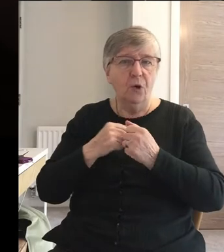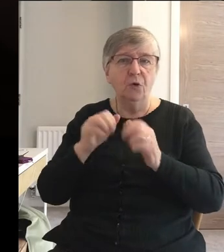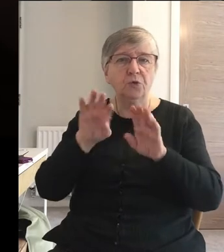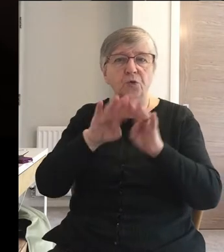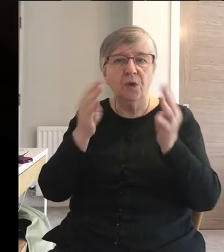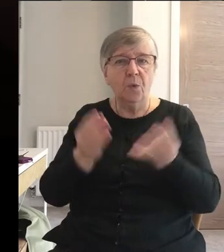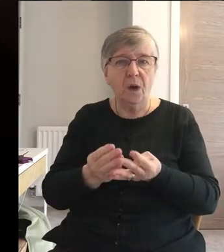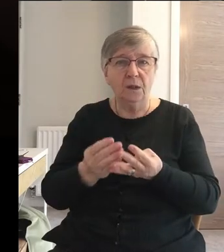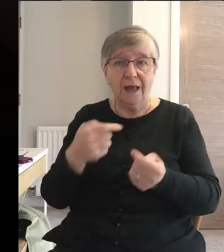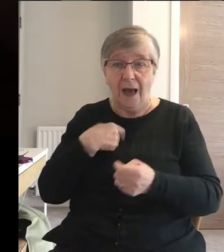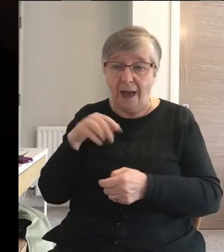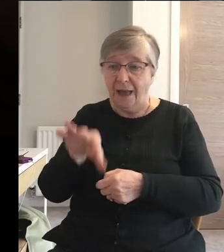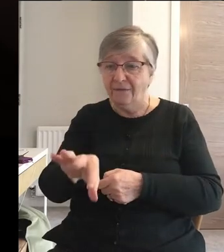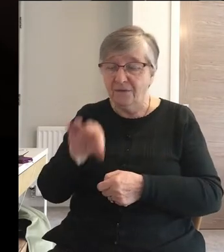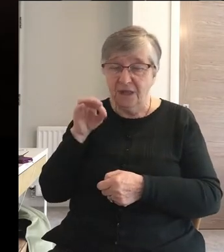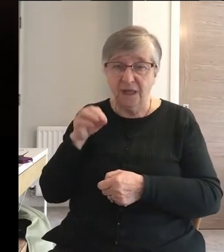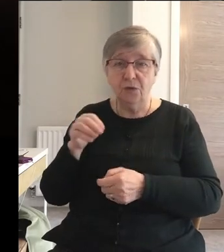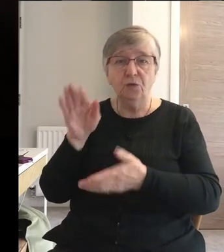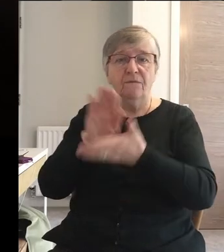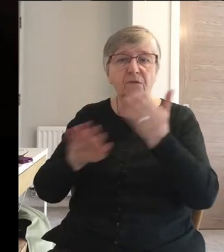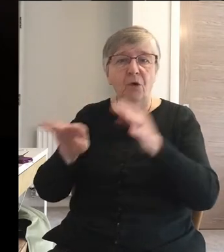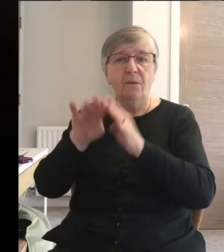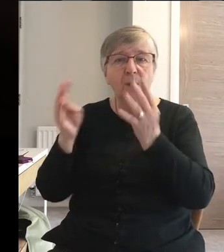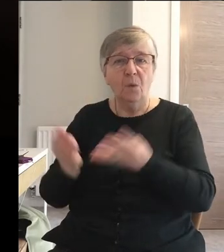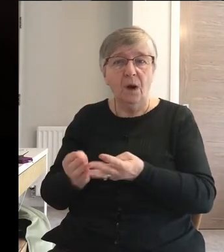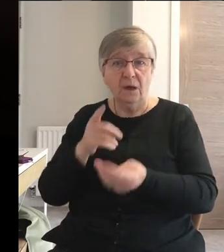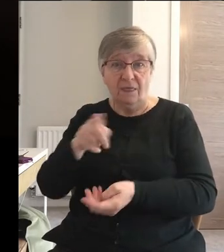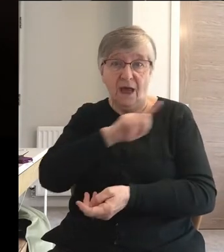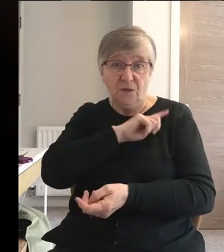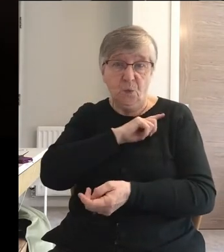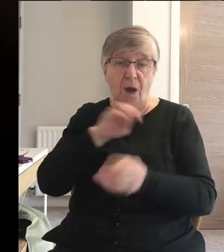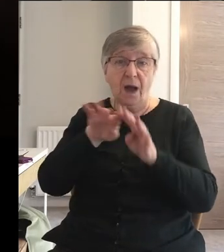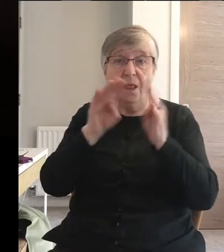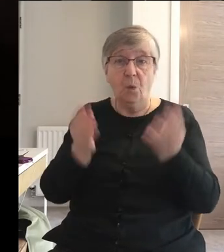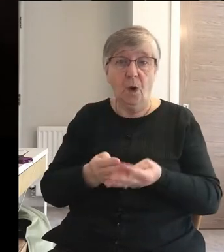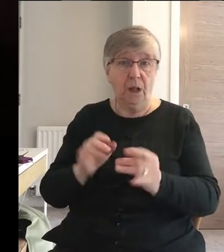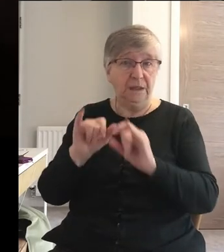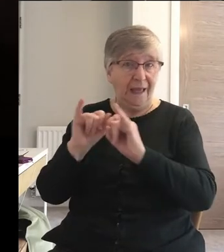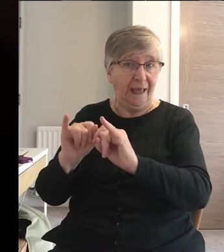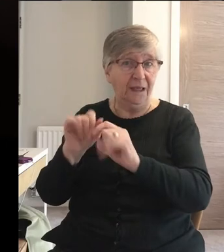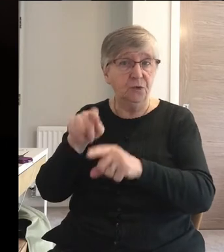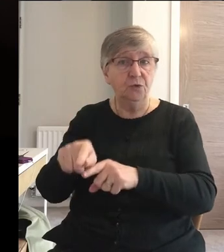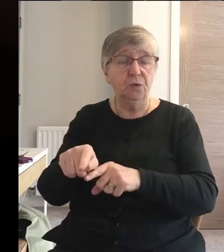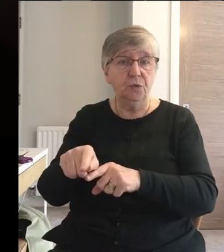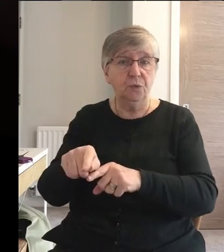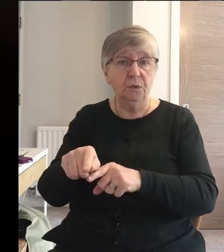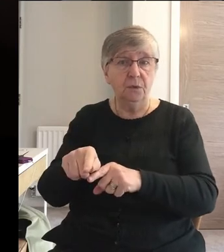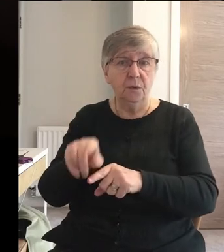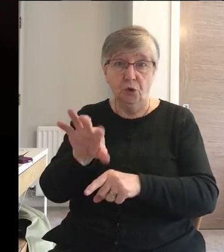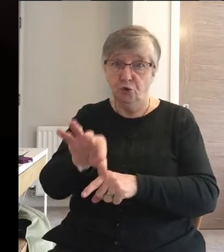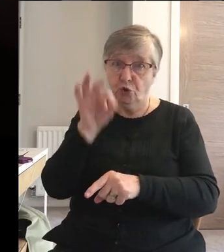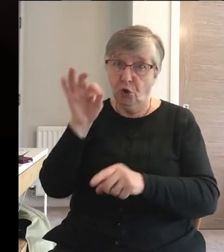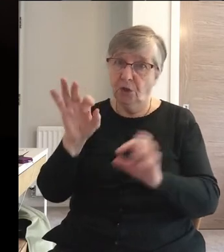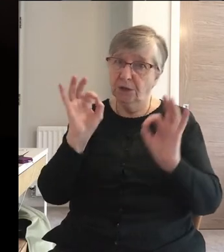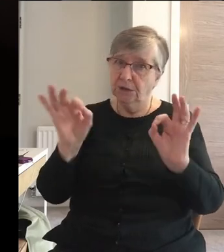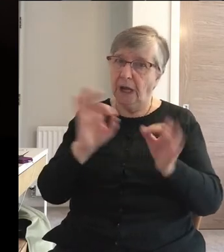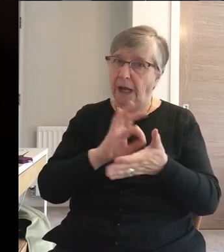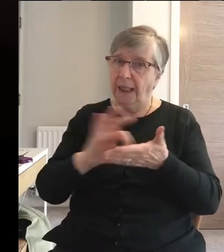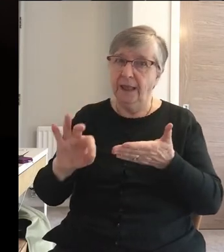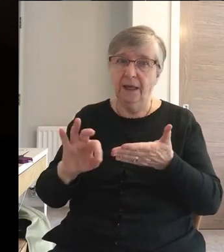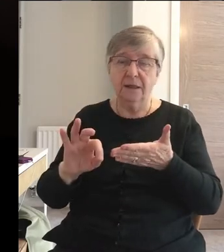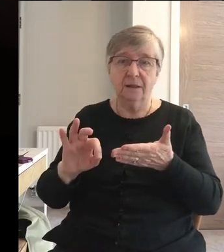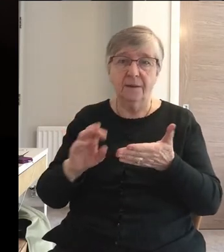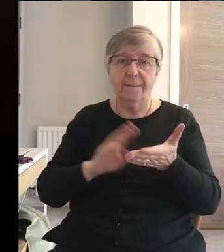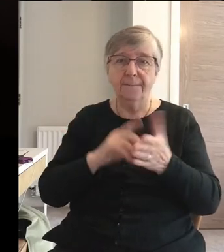out of the world. That's why the world hates you. The choice was stark. Matthew 12,